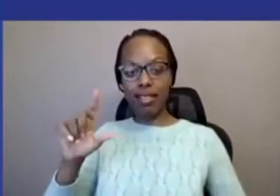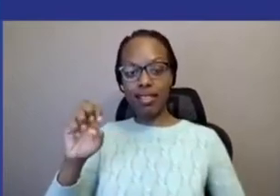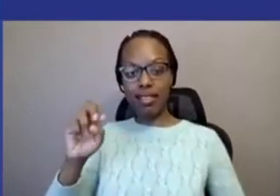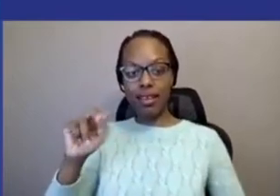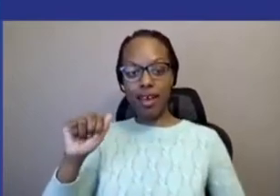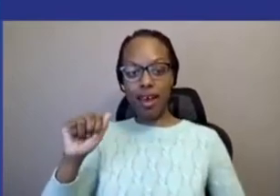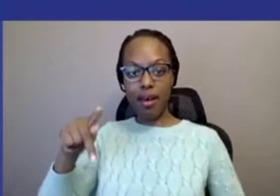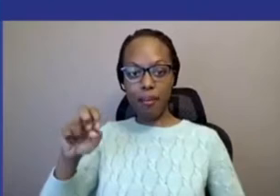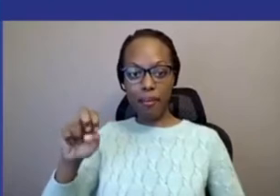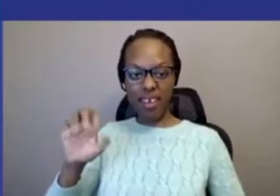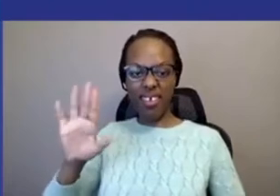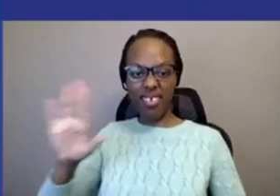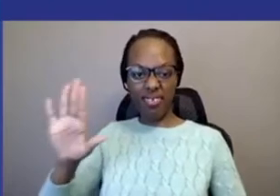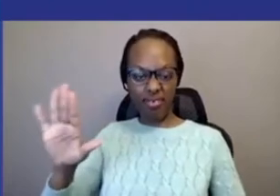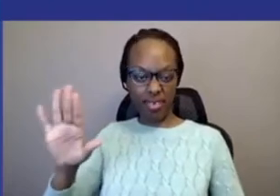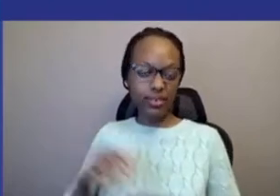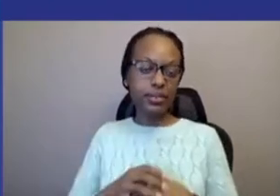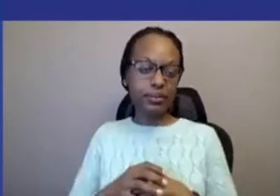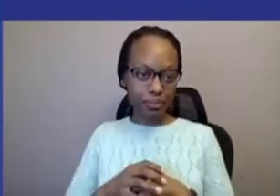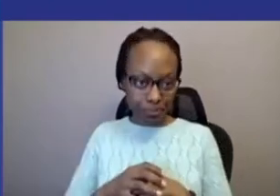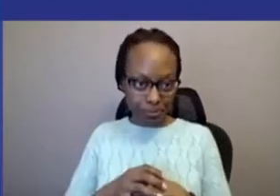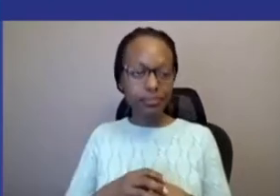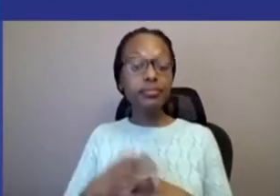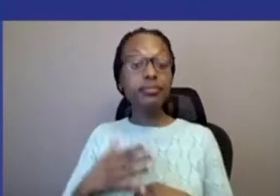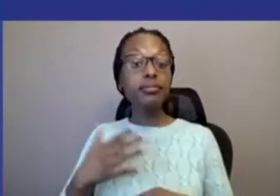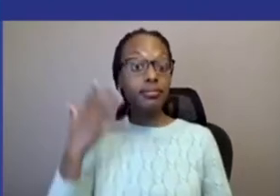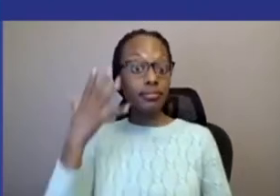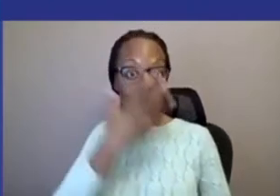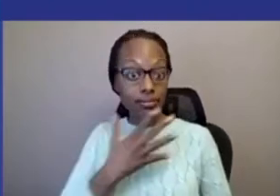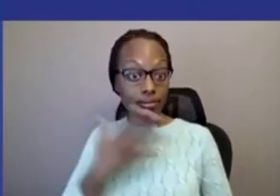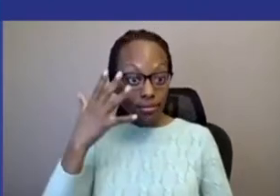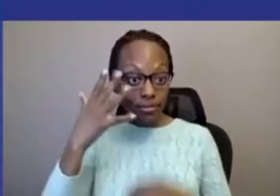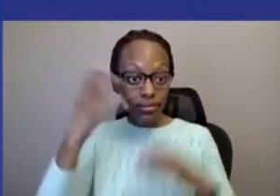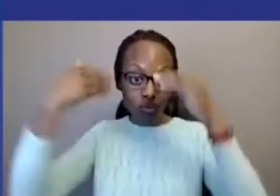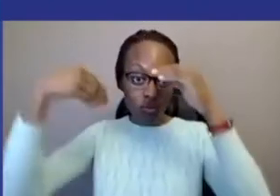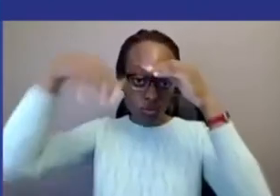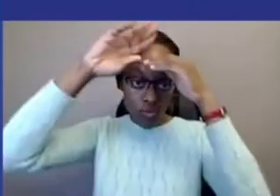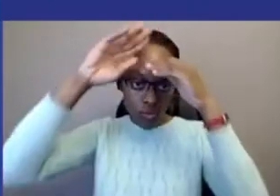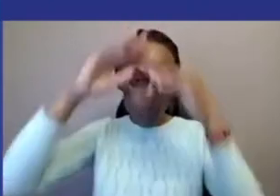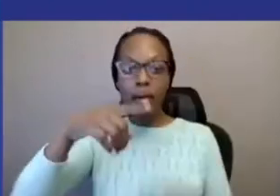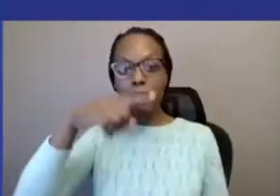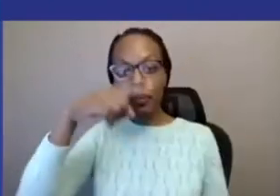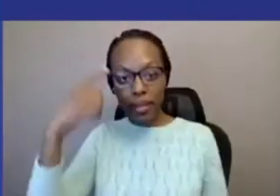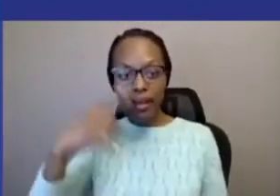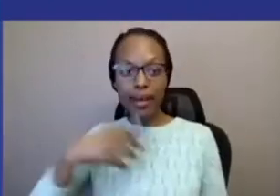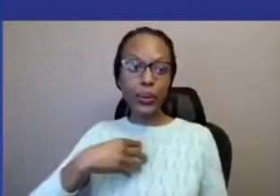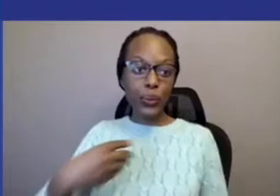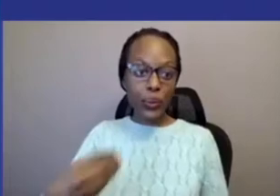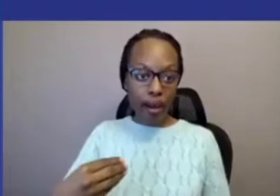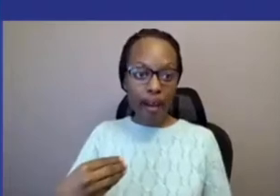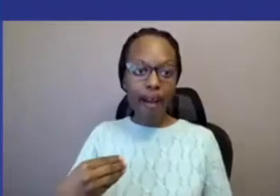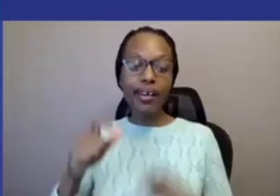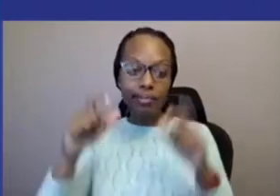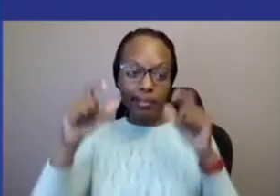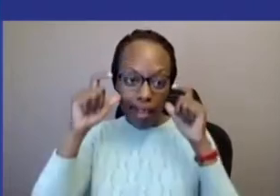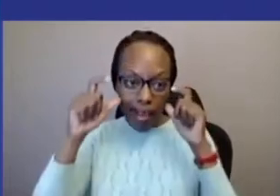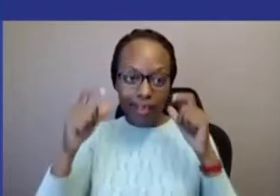and white head wrap, an olive jumpsuit, and my background is a white wall with a window and lots of